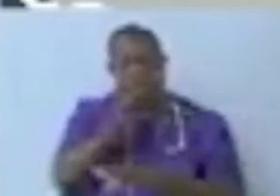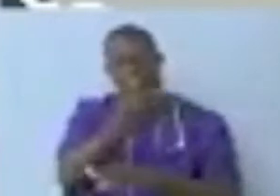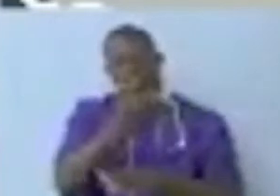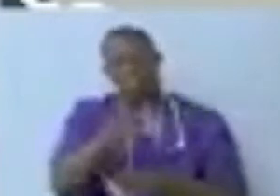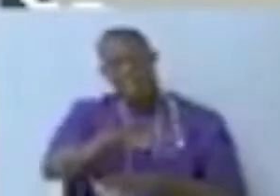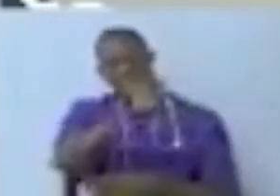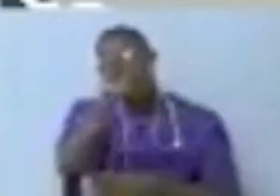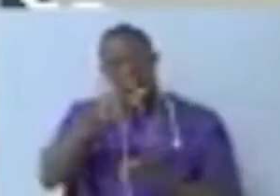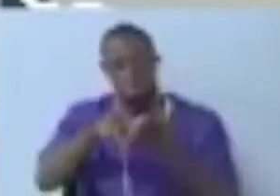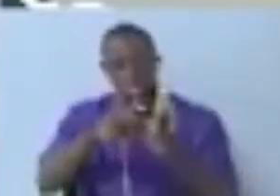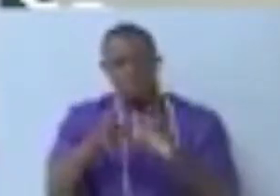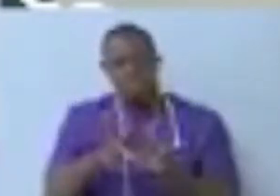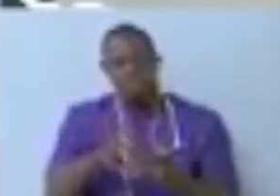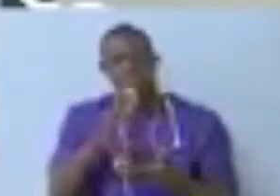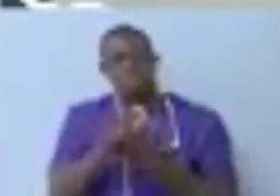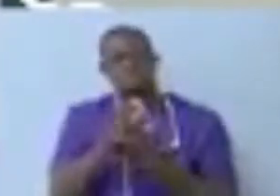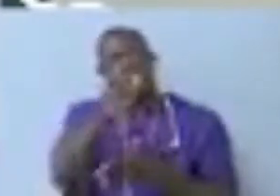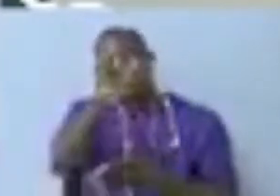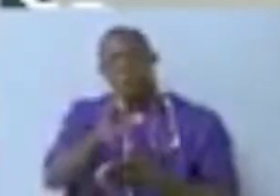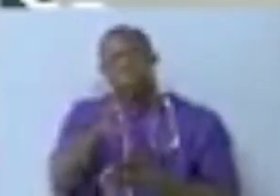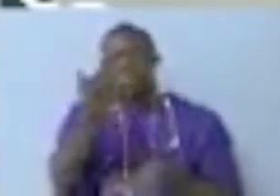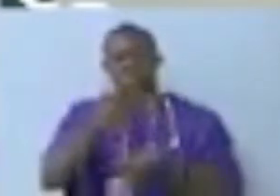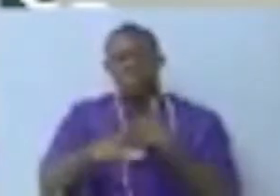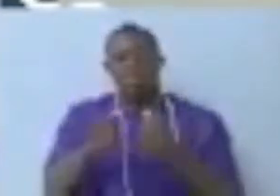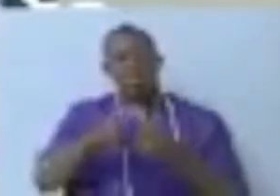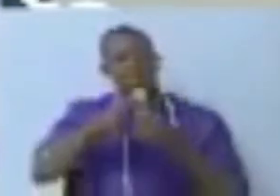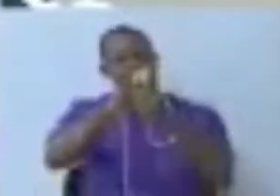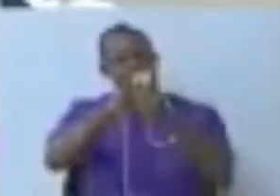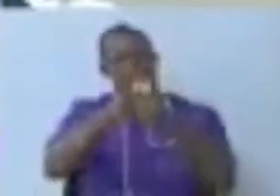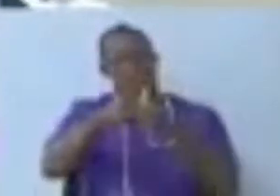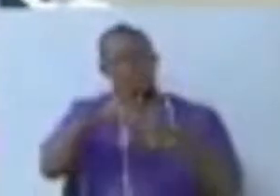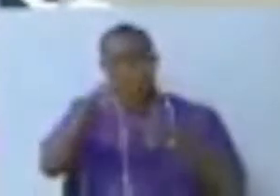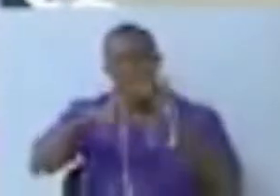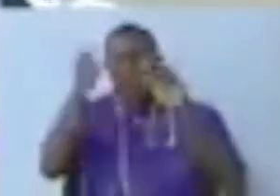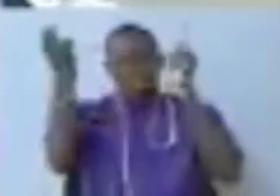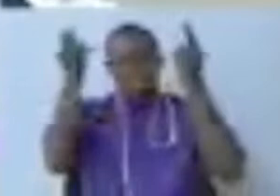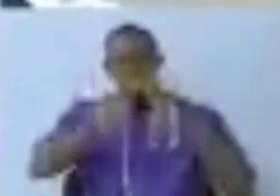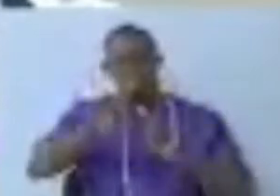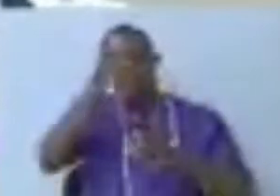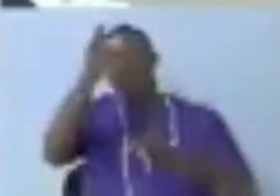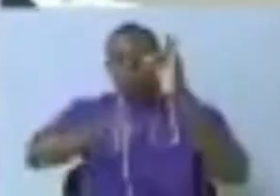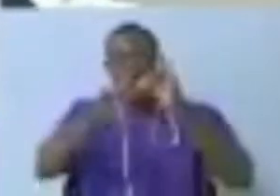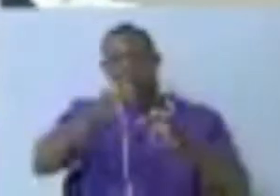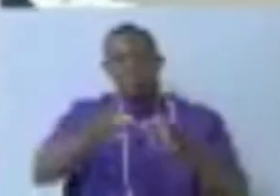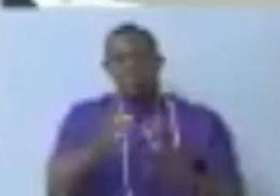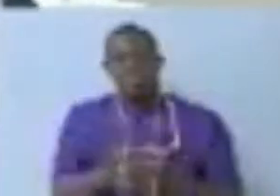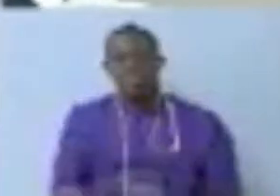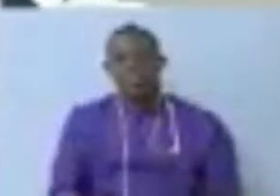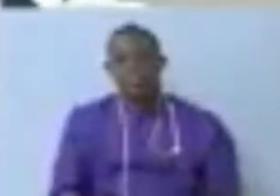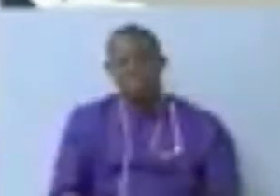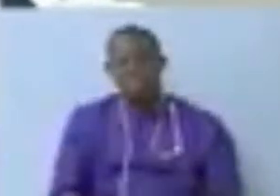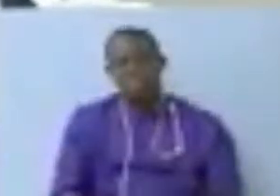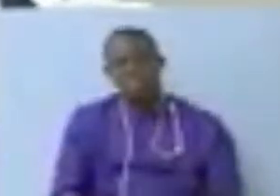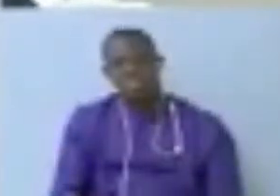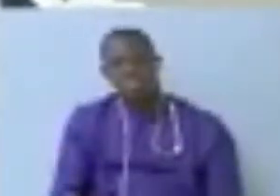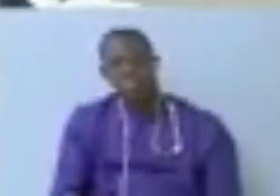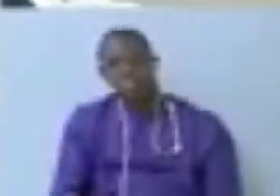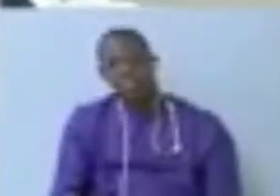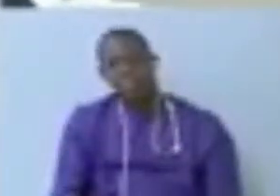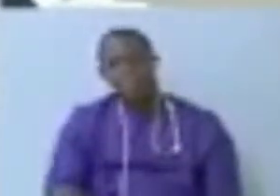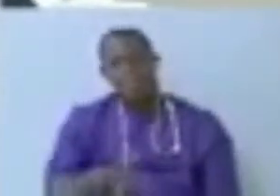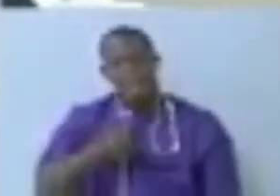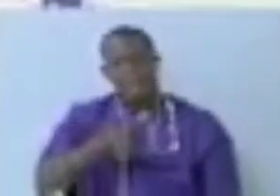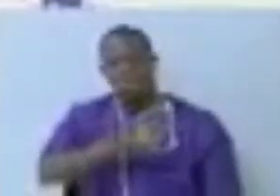that would be a gross travesty of justice. Nemo judex in causa sua. I